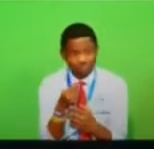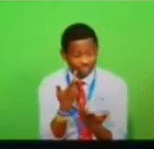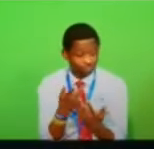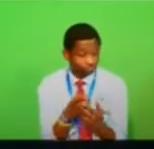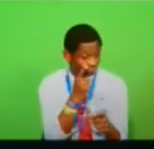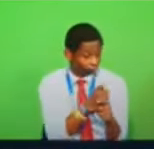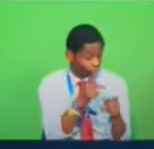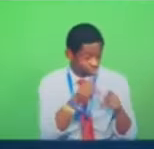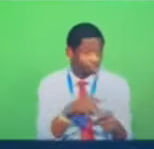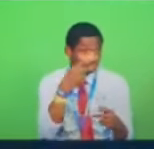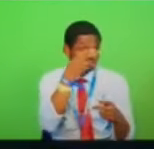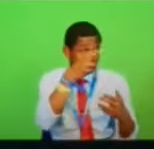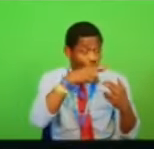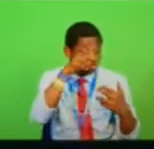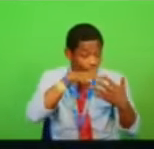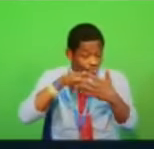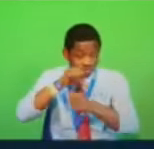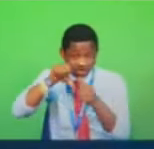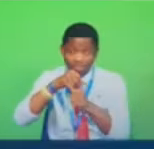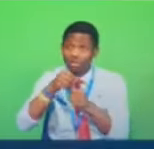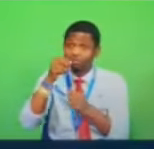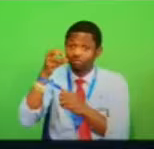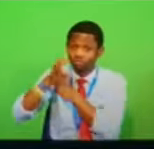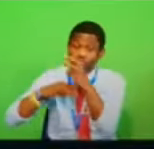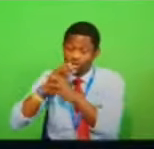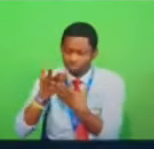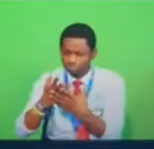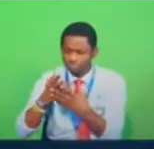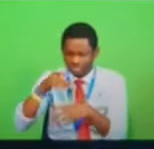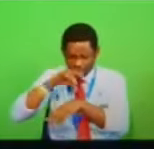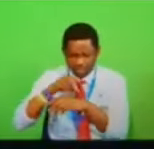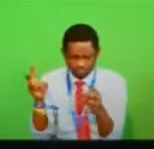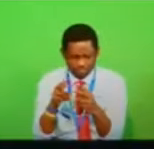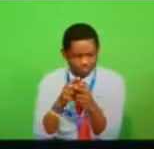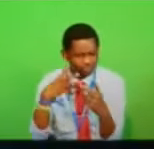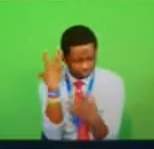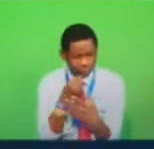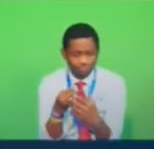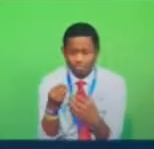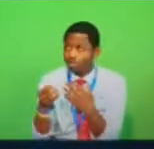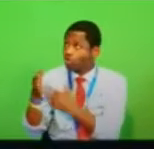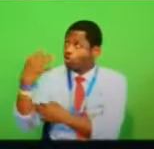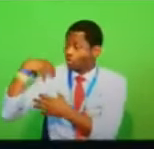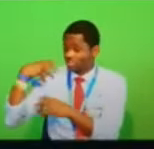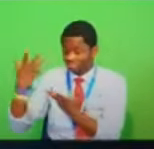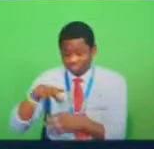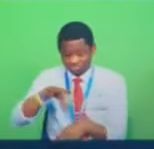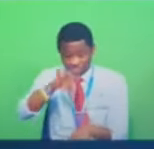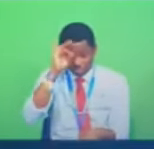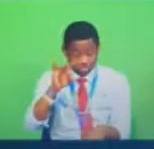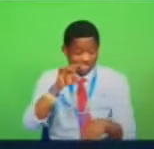studies galaxies, you see that this earth is a very beautiful planet. And the Master himself has chosen this earth as